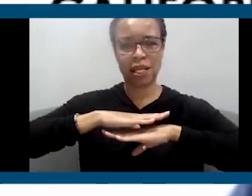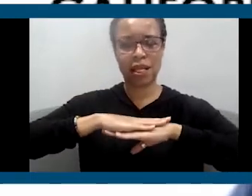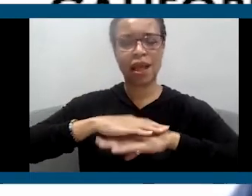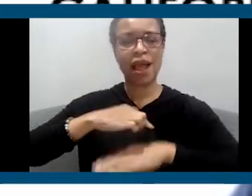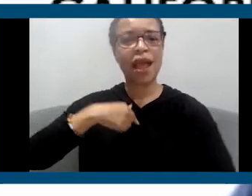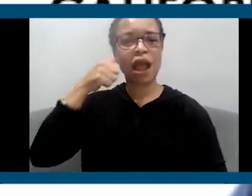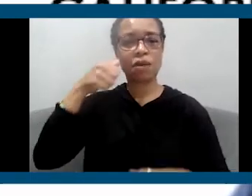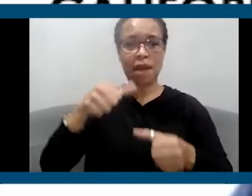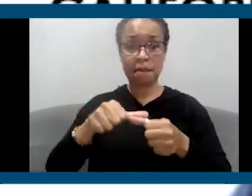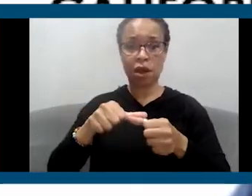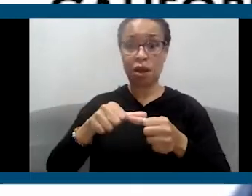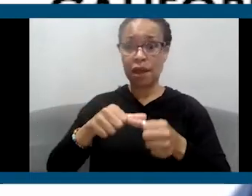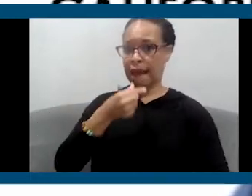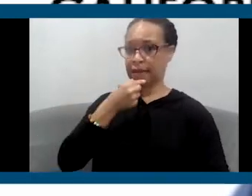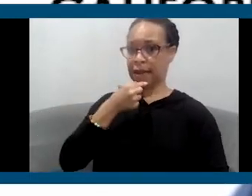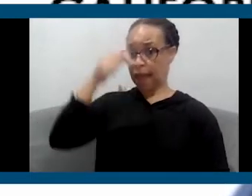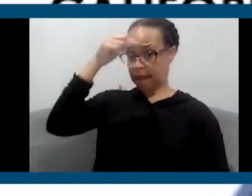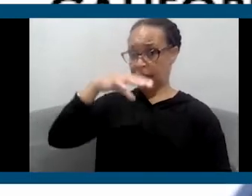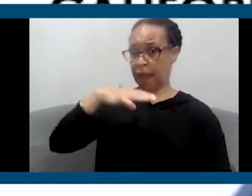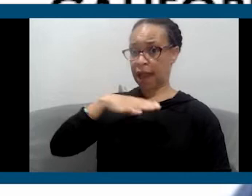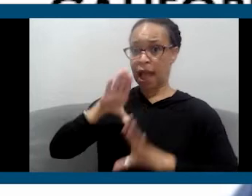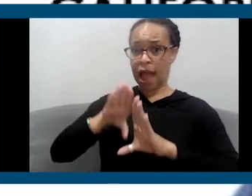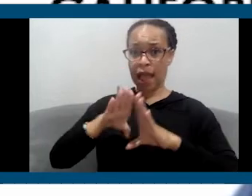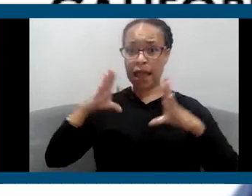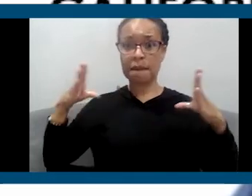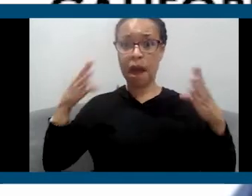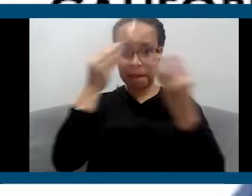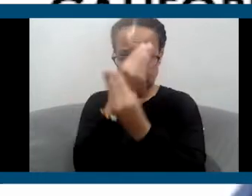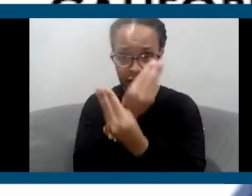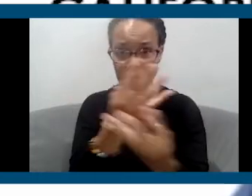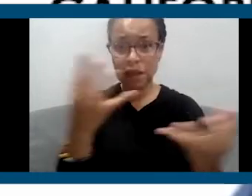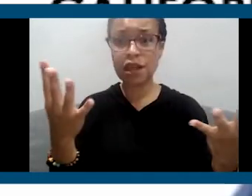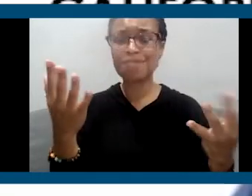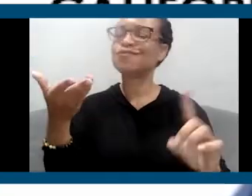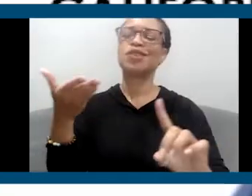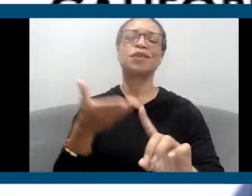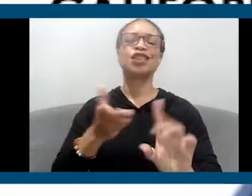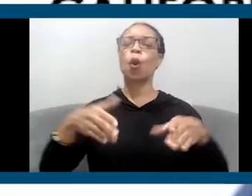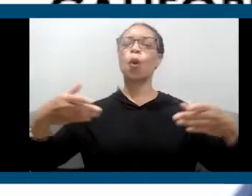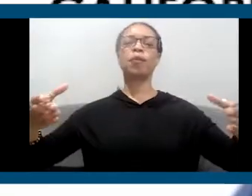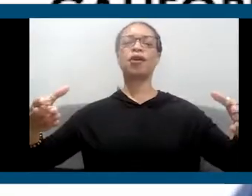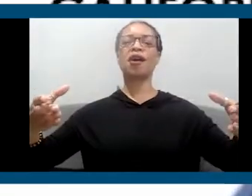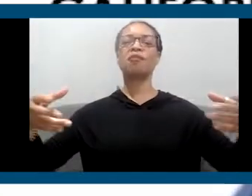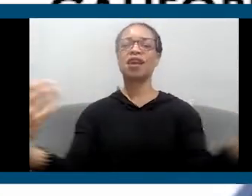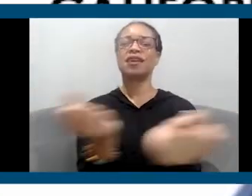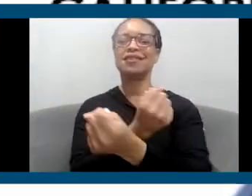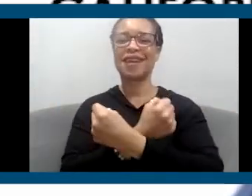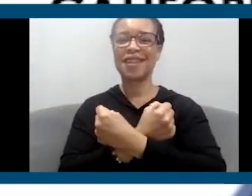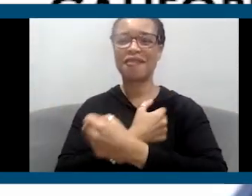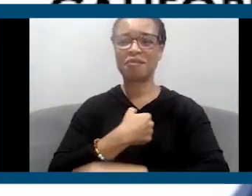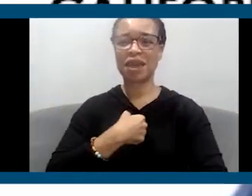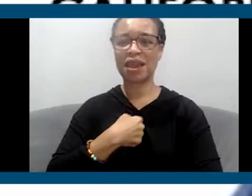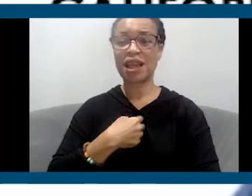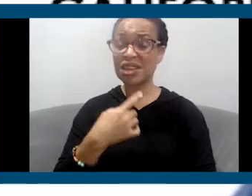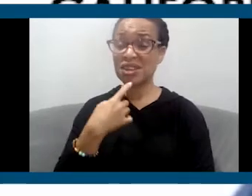out of the closet as a gay man, Moina was there to embrace me with open arms and love. And she told me that even in my faith, that